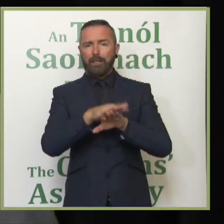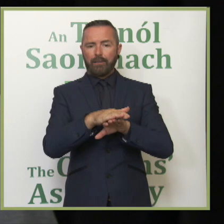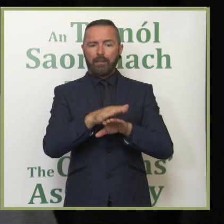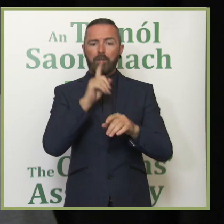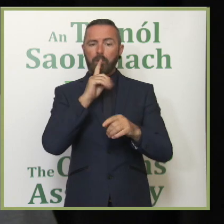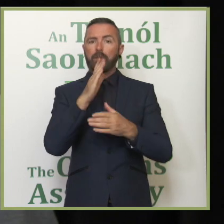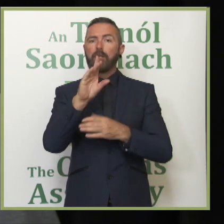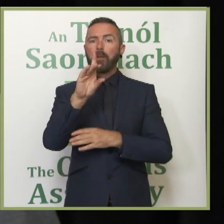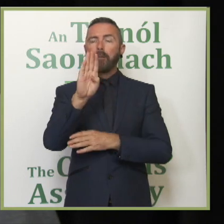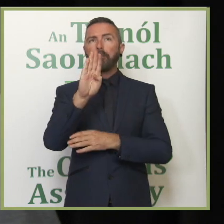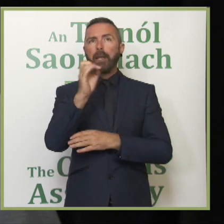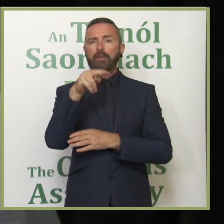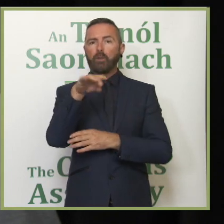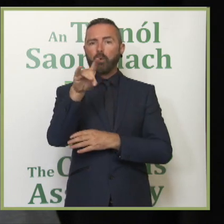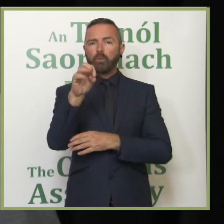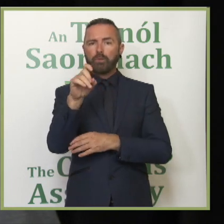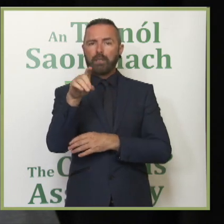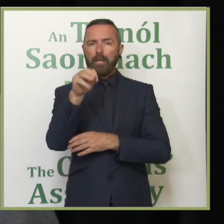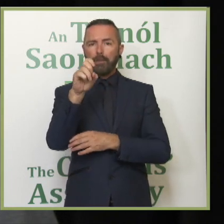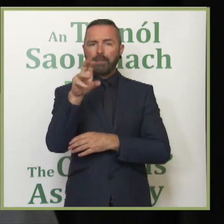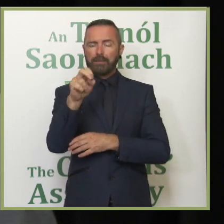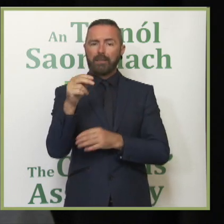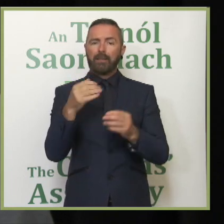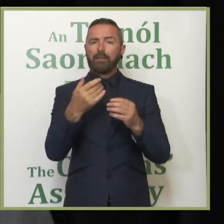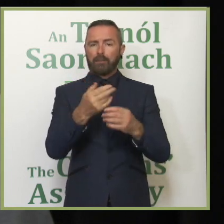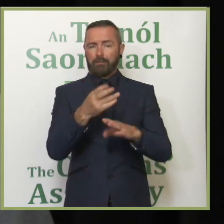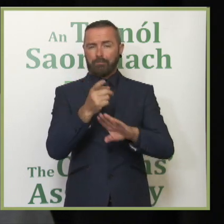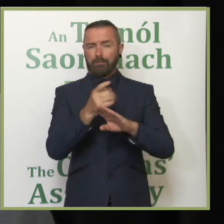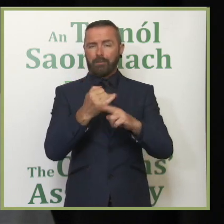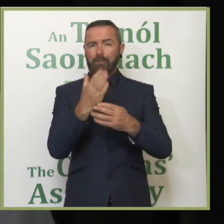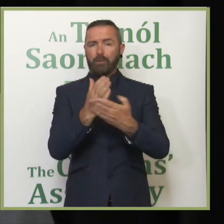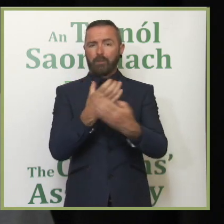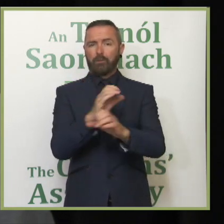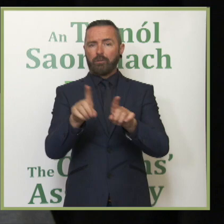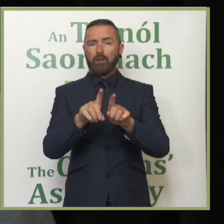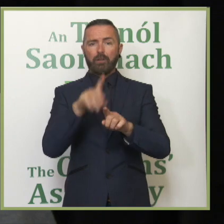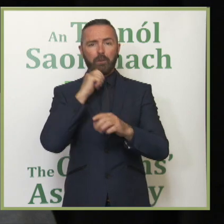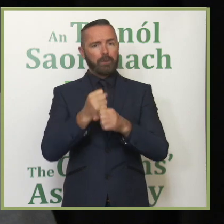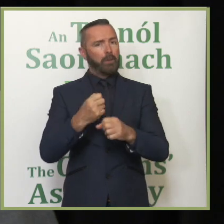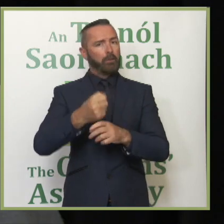some countries as well, but opioids are present in about 3/4 of all drug-induced deaths.